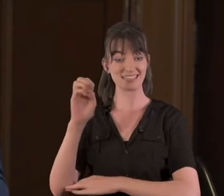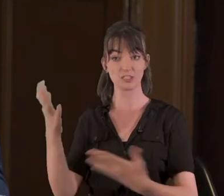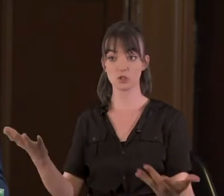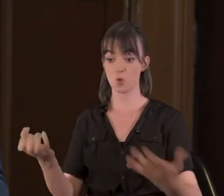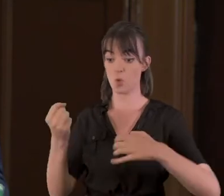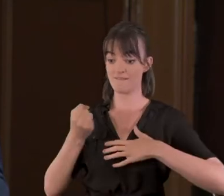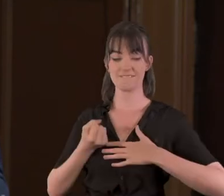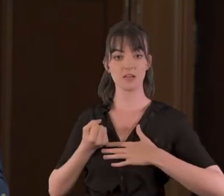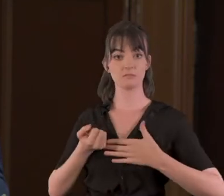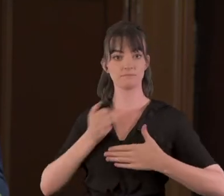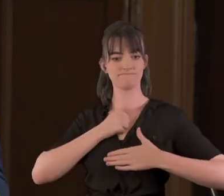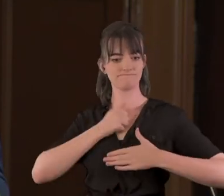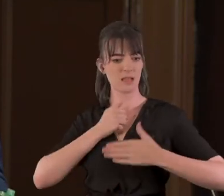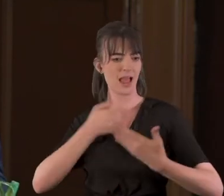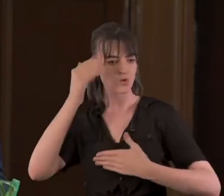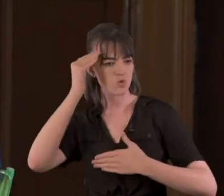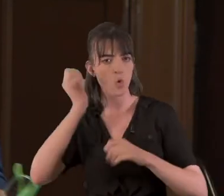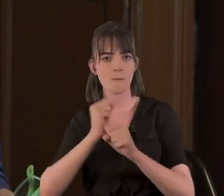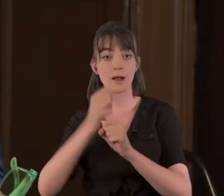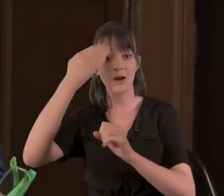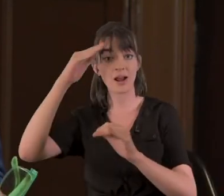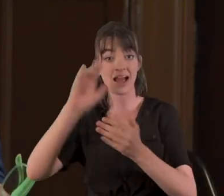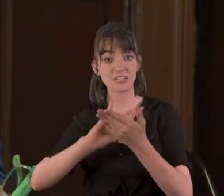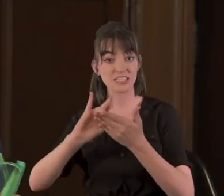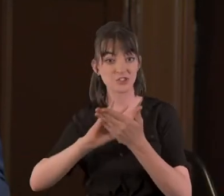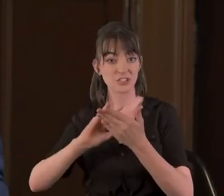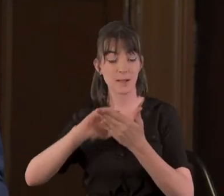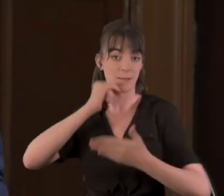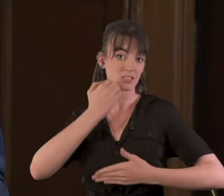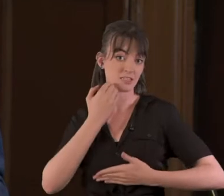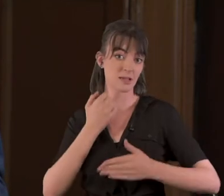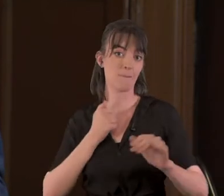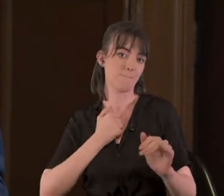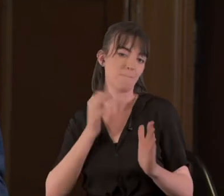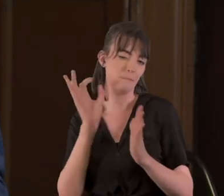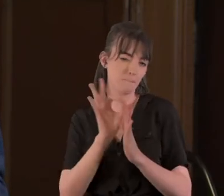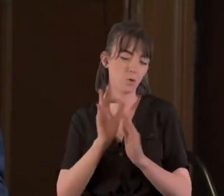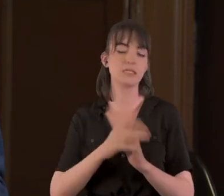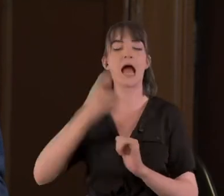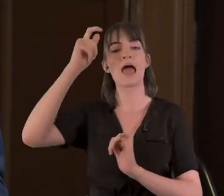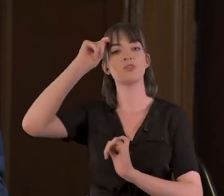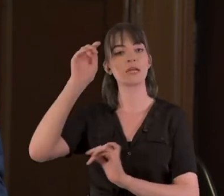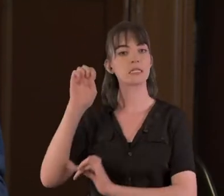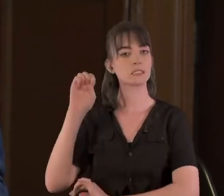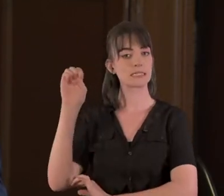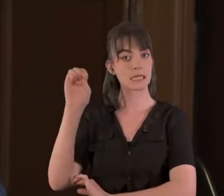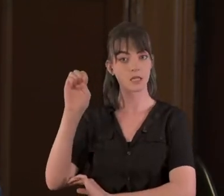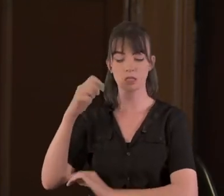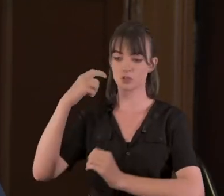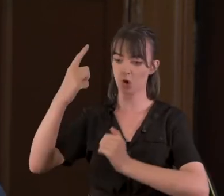of Irish history. Because one of the points I'm going to make this evening is that I think the British, you know, have